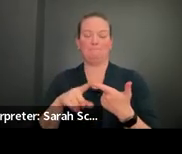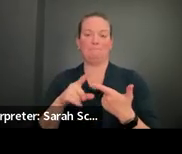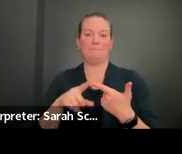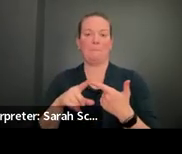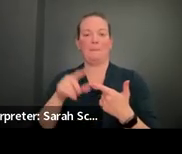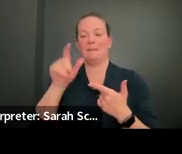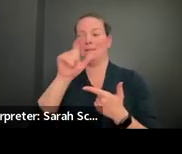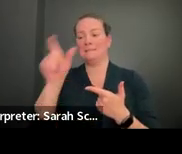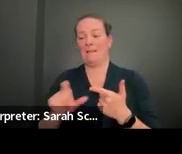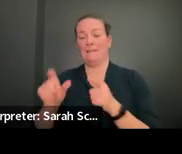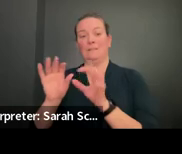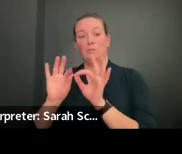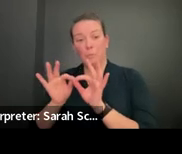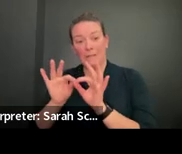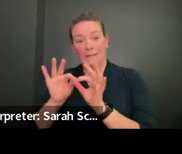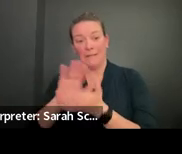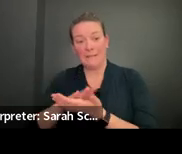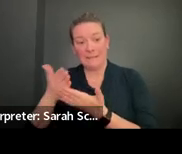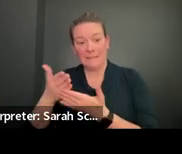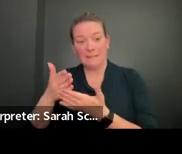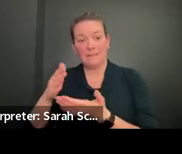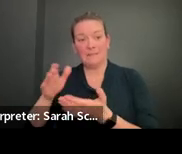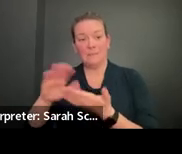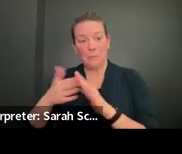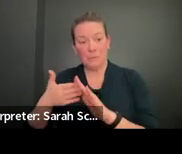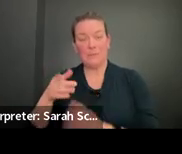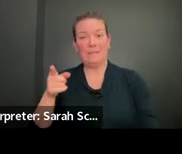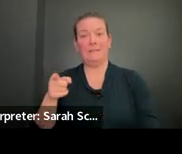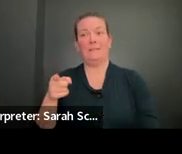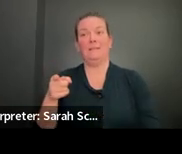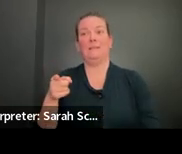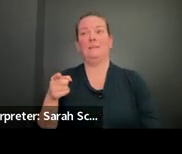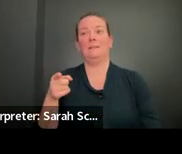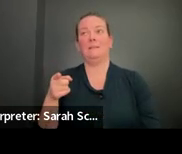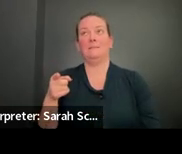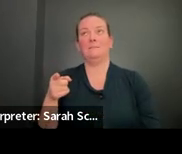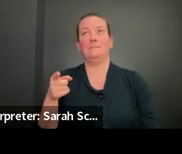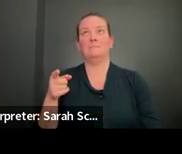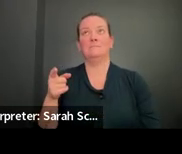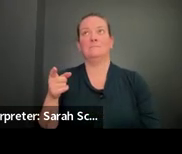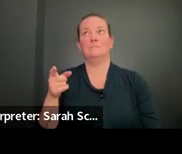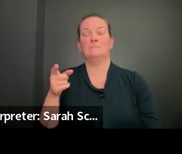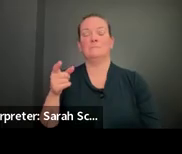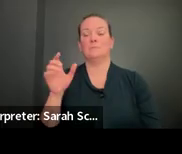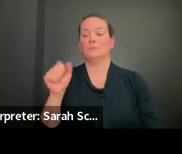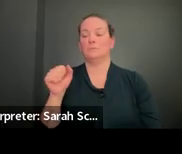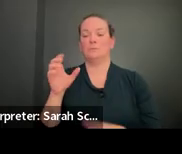Italian interpreting community, and all of those presences go to the benefit